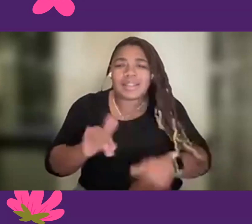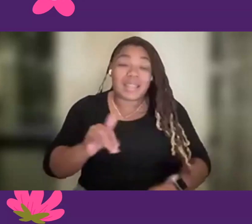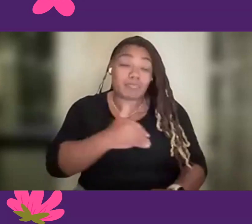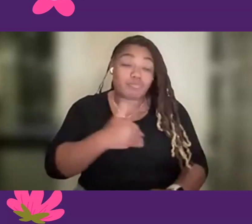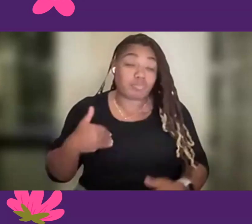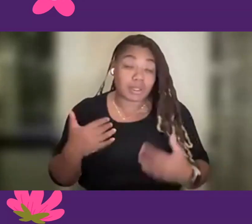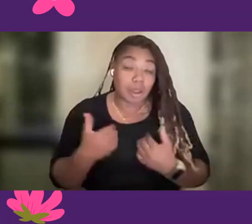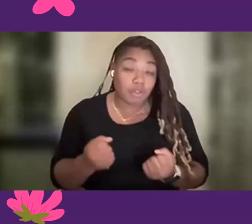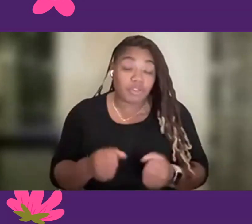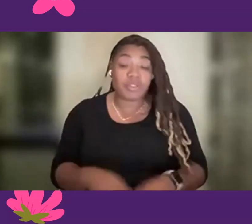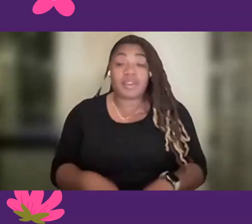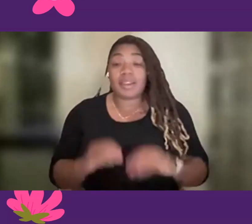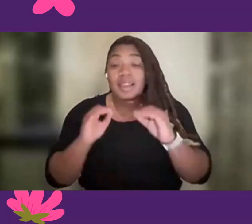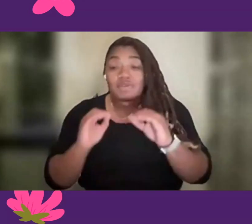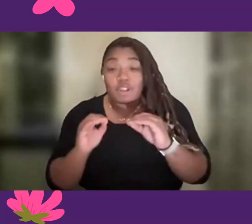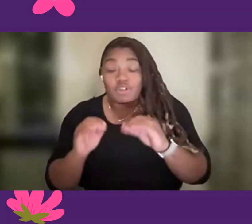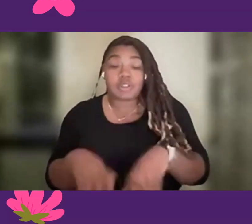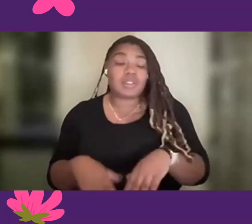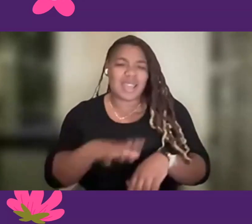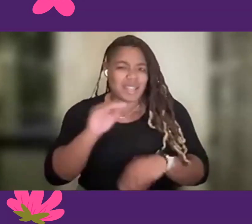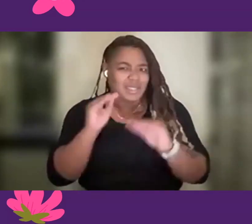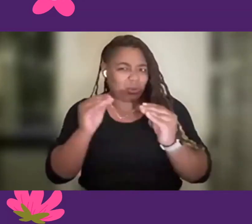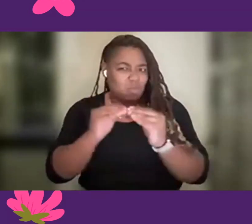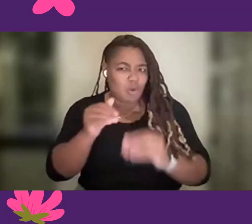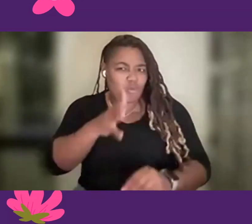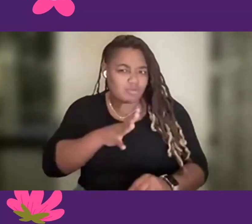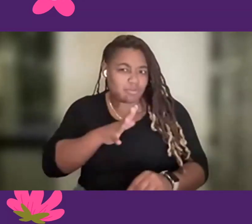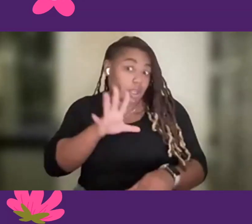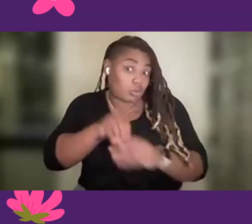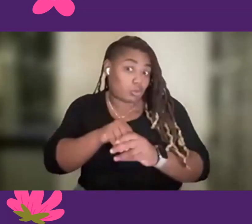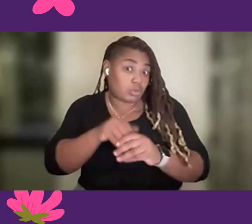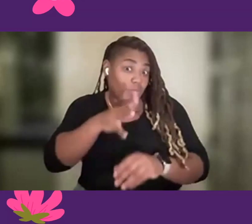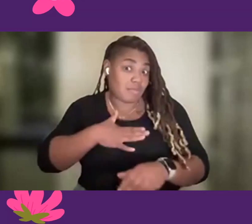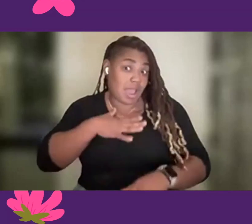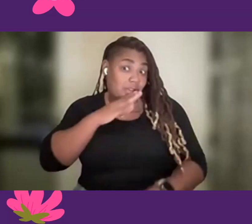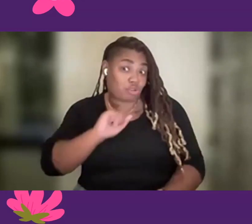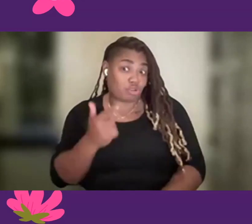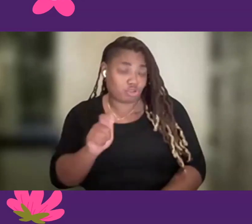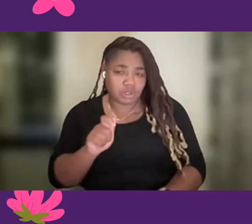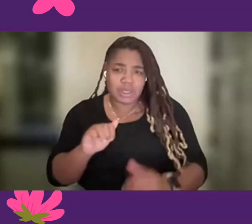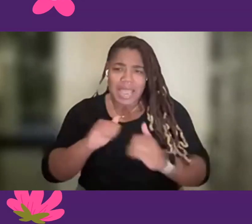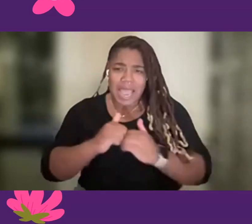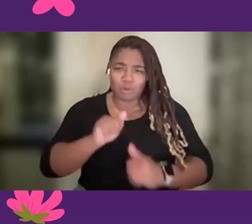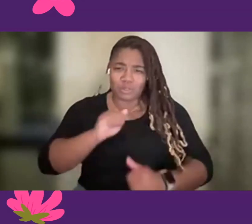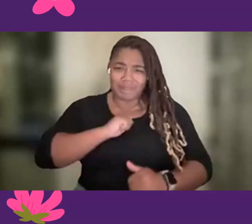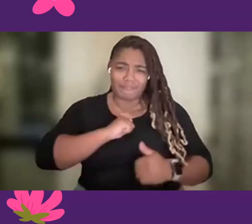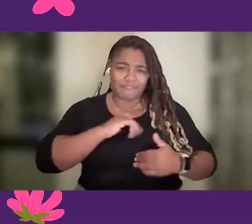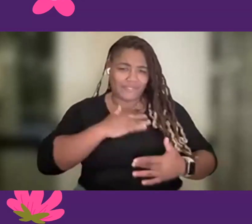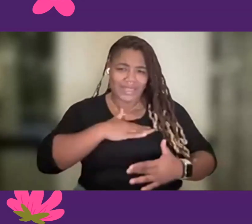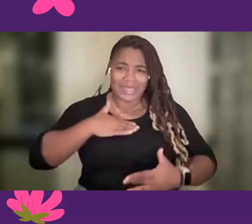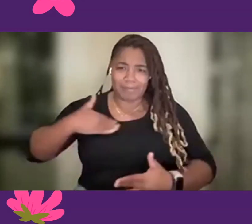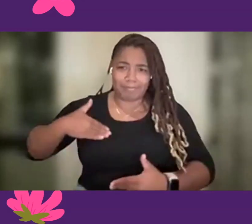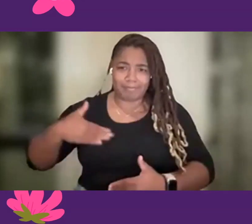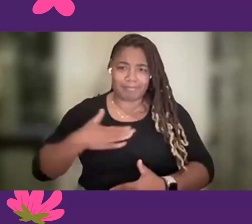and teach more women, especially women in my age group, you know, how to do self-exams. And